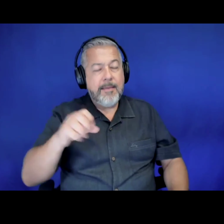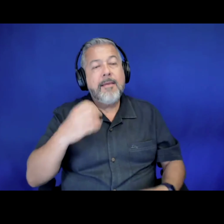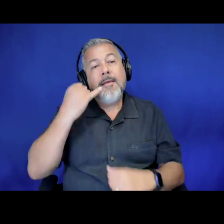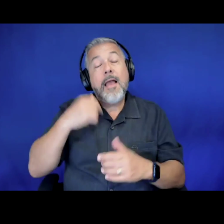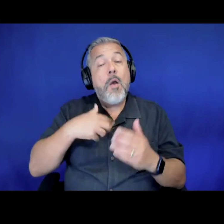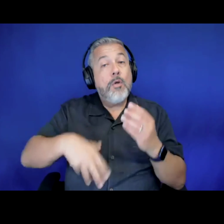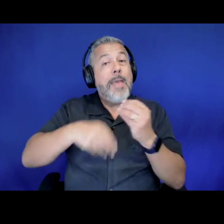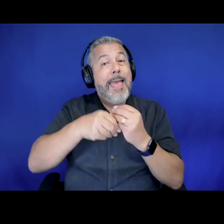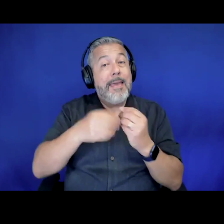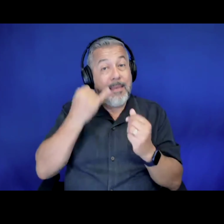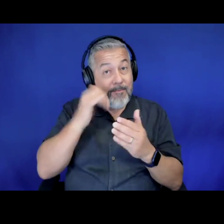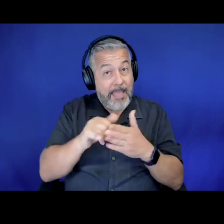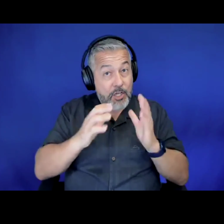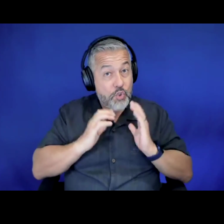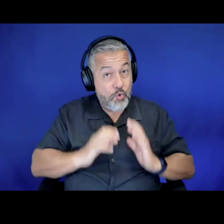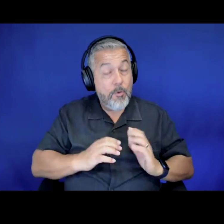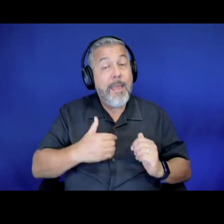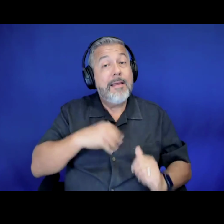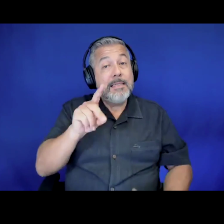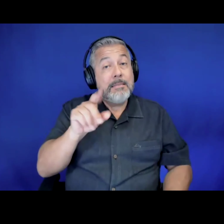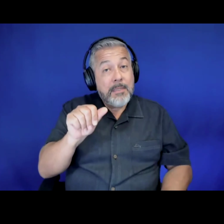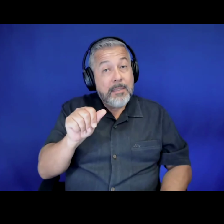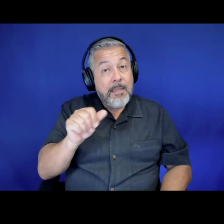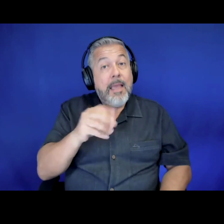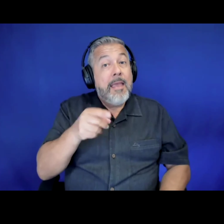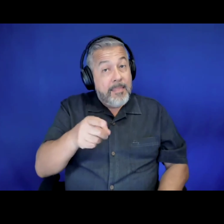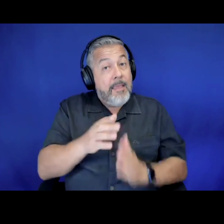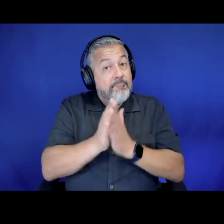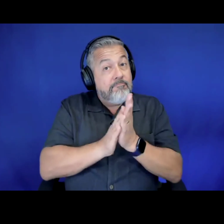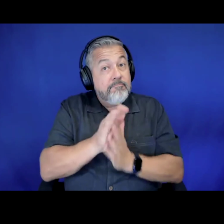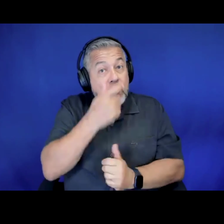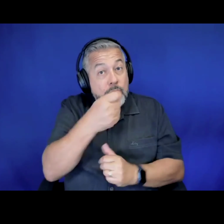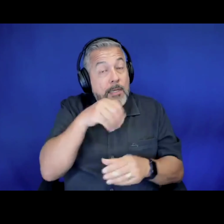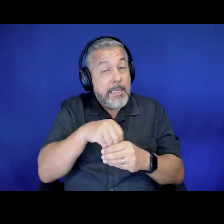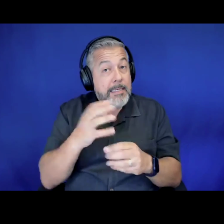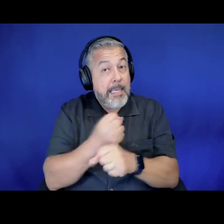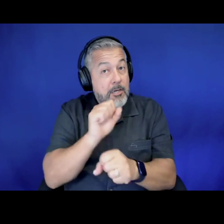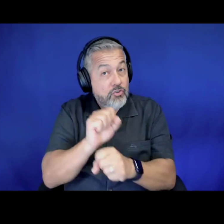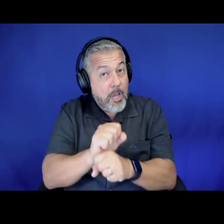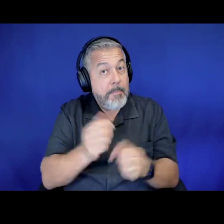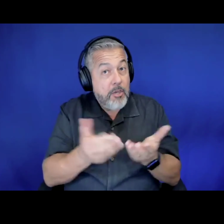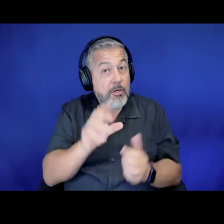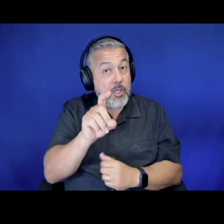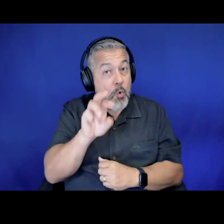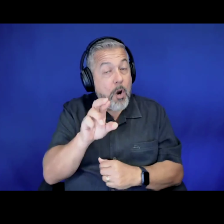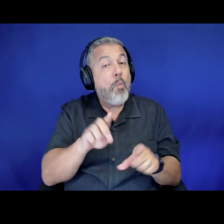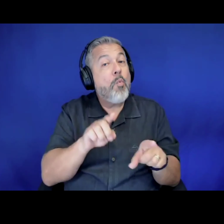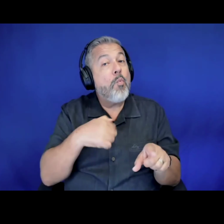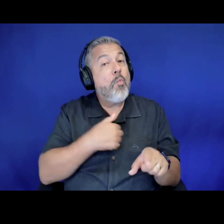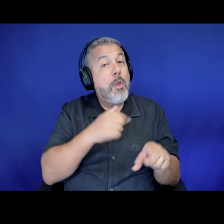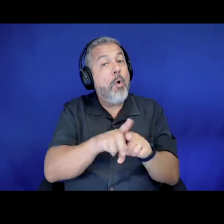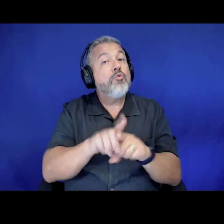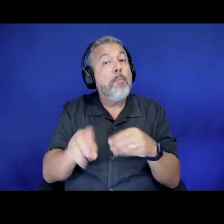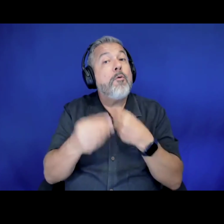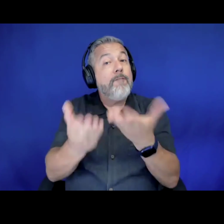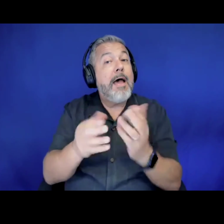this consumer is has a disability and they are interested in employment, here at DOR, we also provide AT equipment as well.